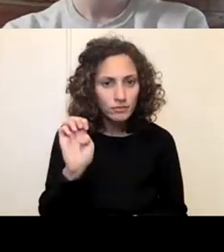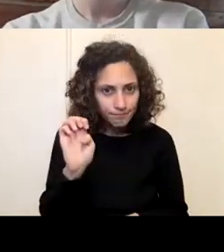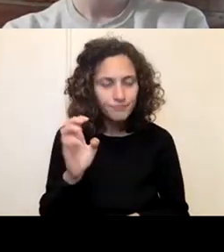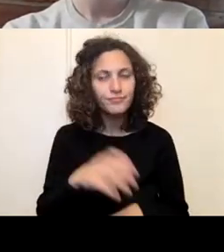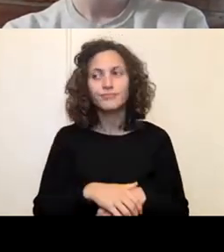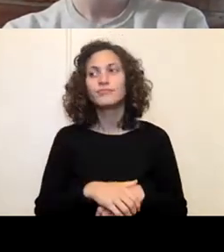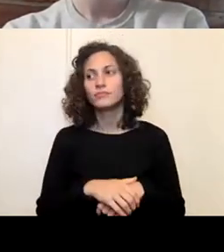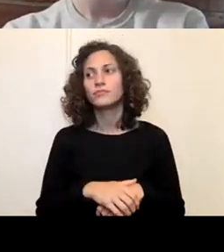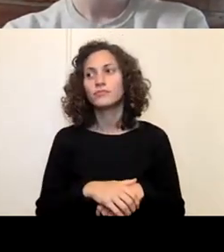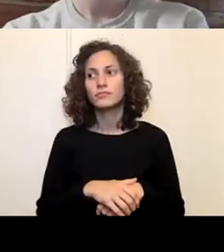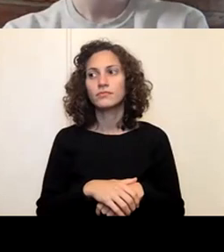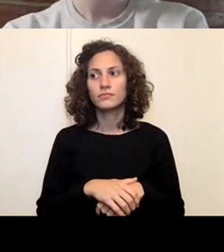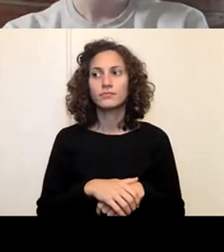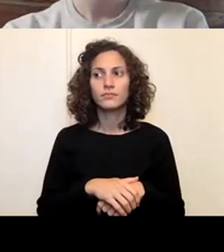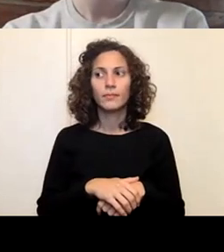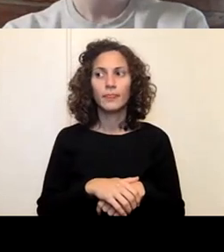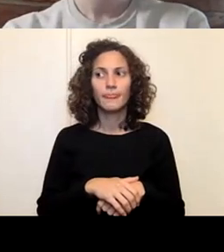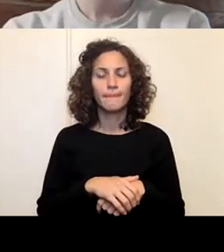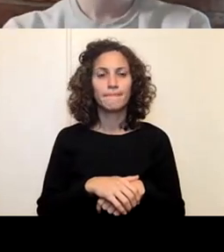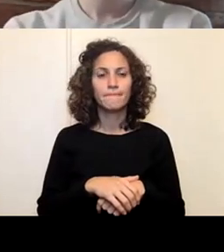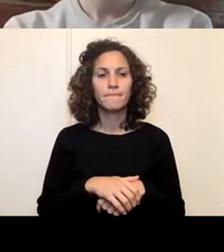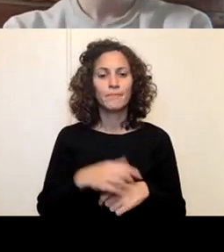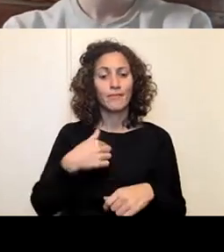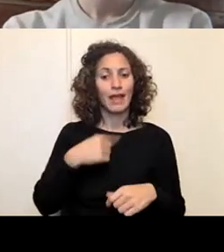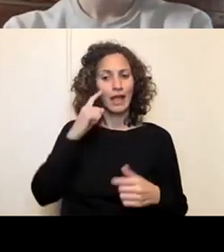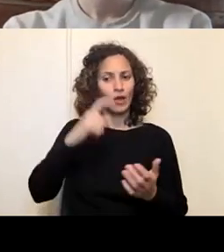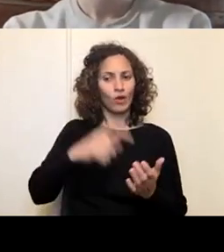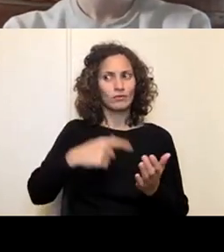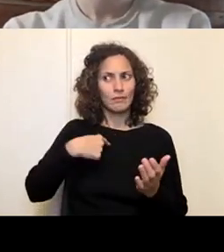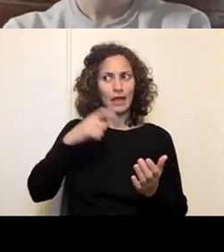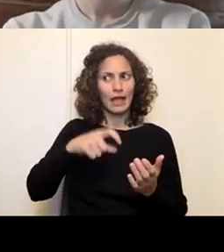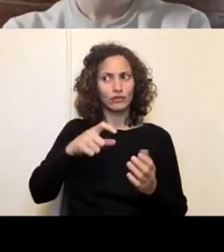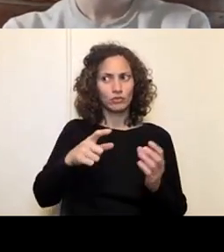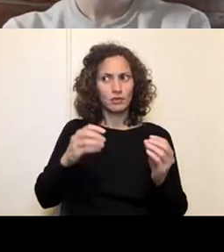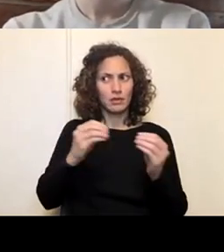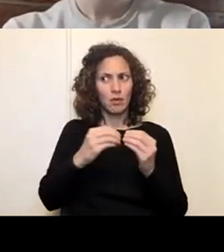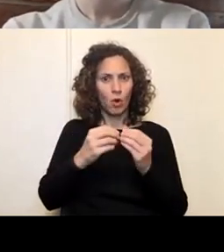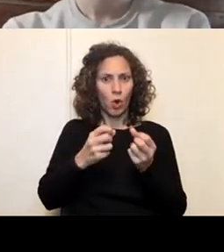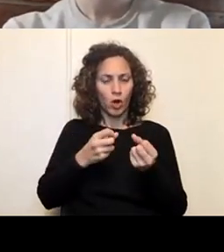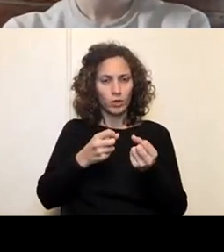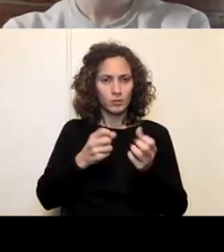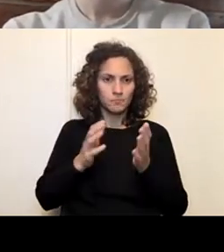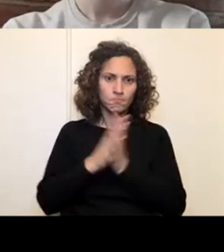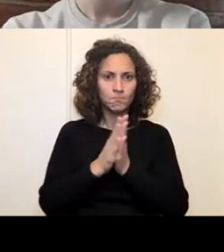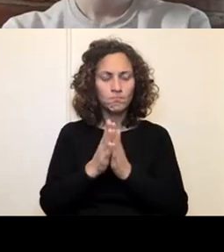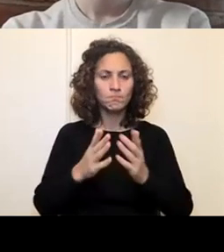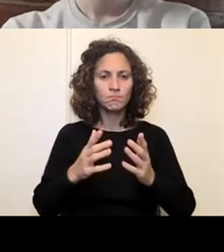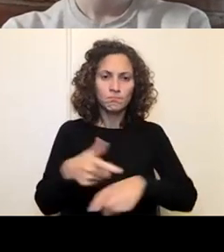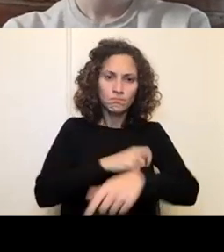that I had to be very proactive in taking charge